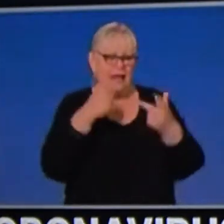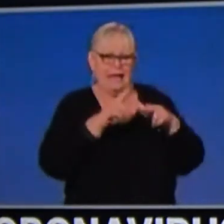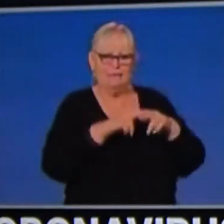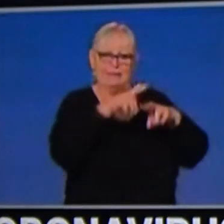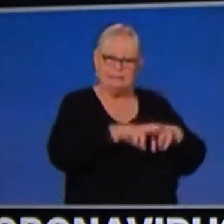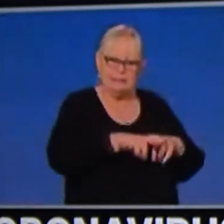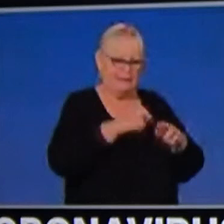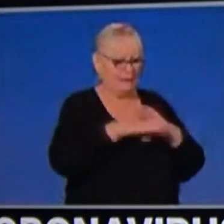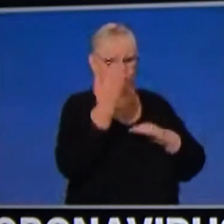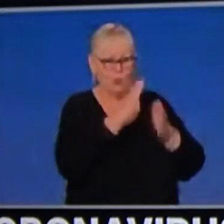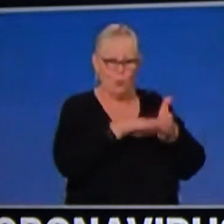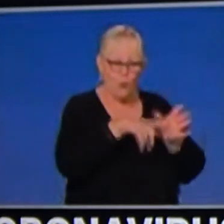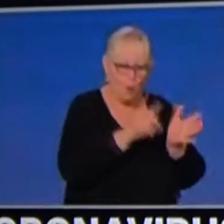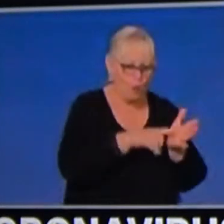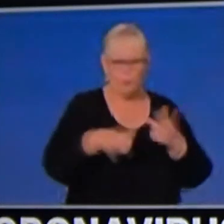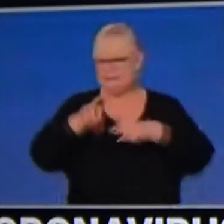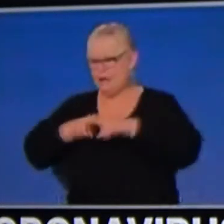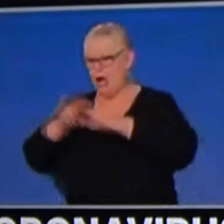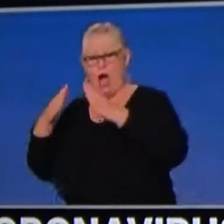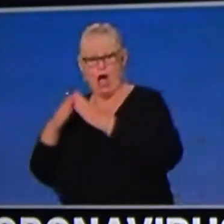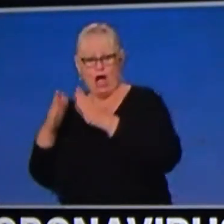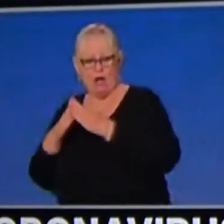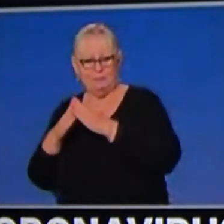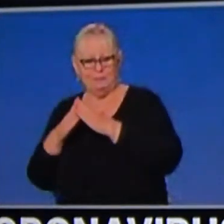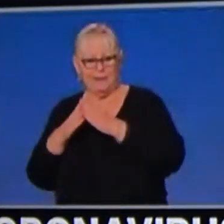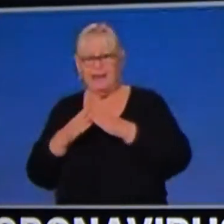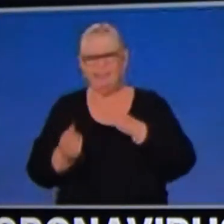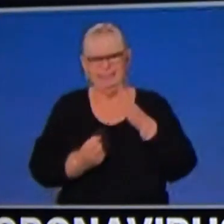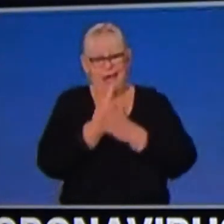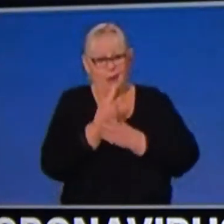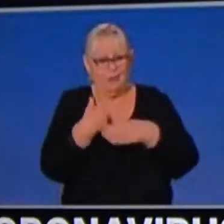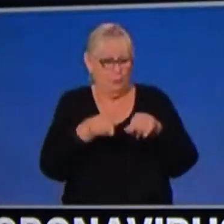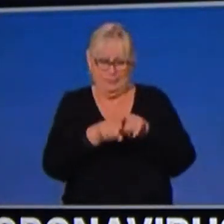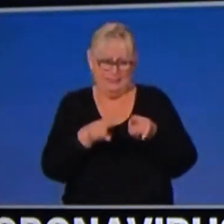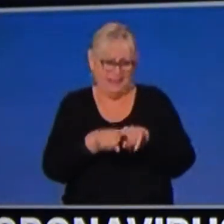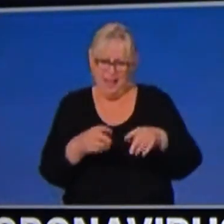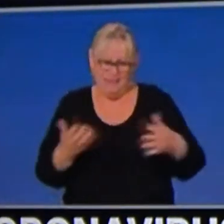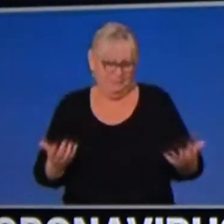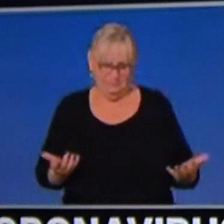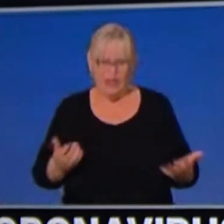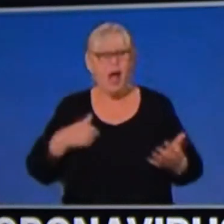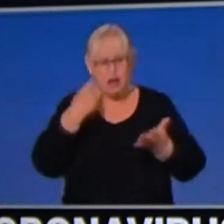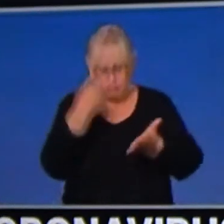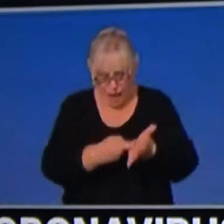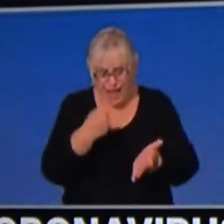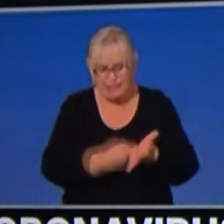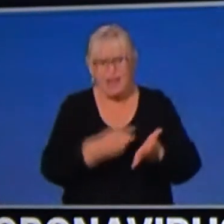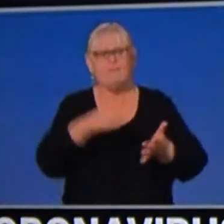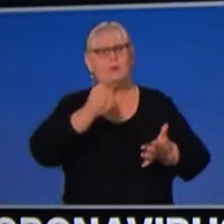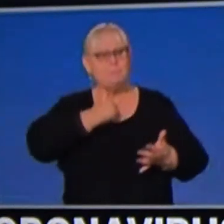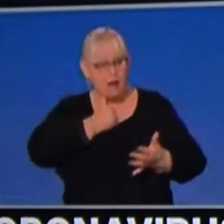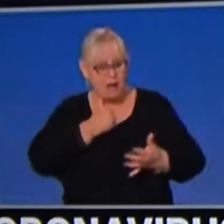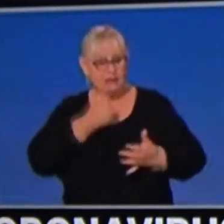or they're sitting at home at the moment, well, the outcome's going to be the same. But I would prefer, obviously, for my own